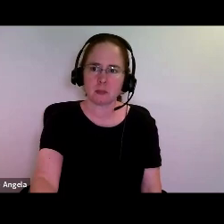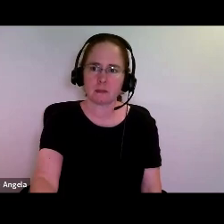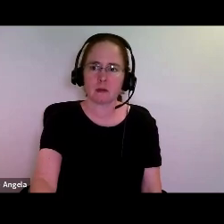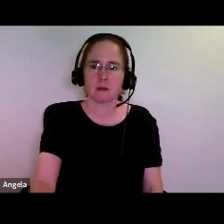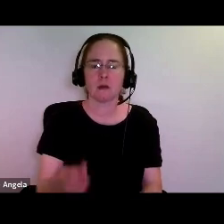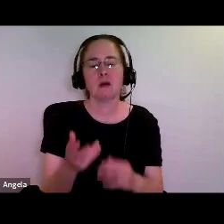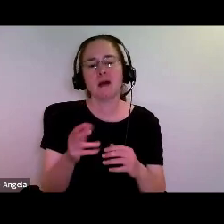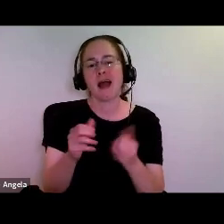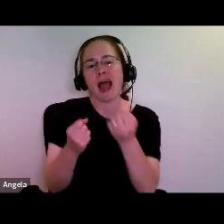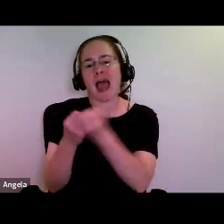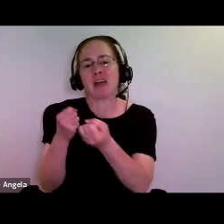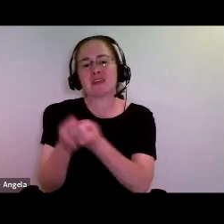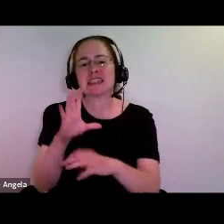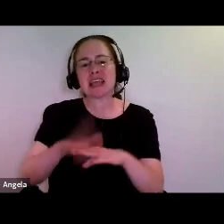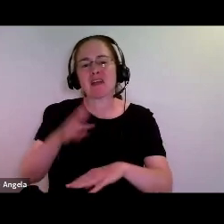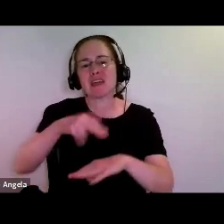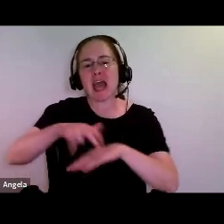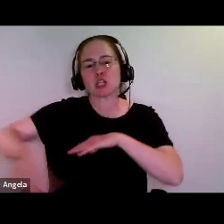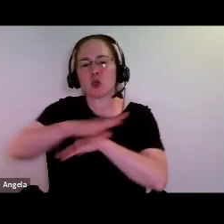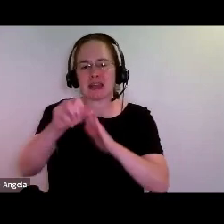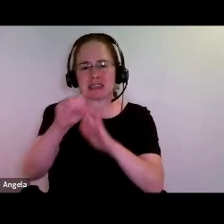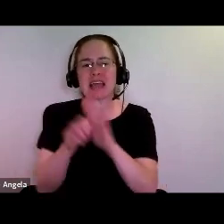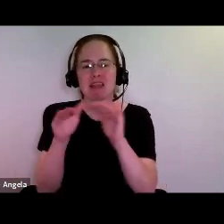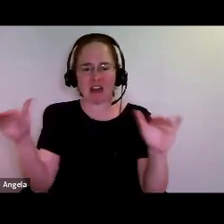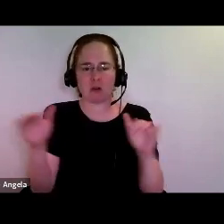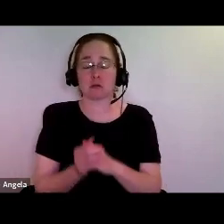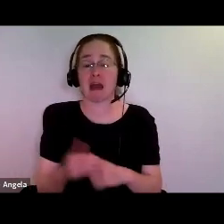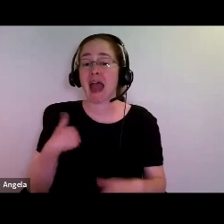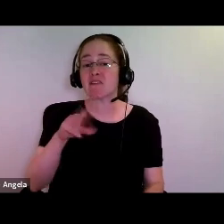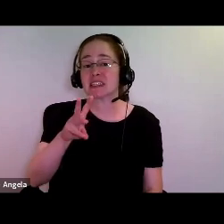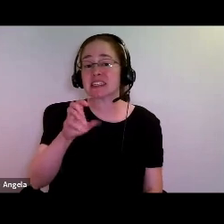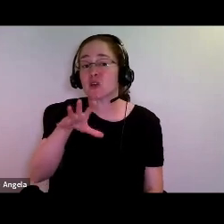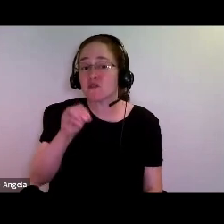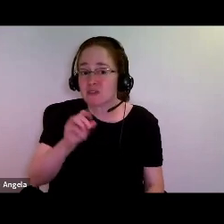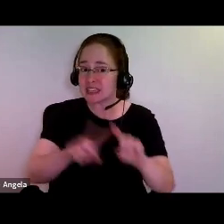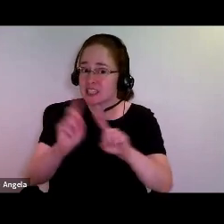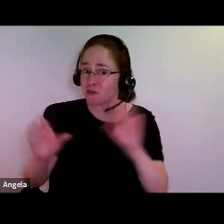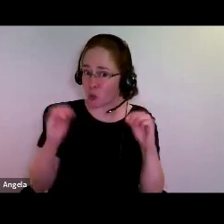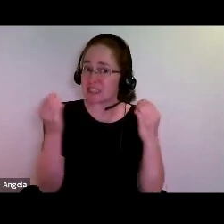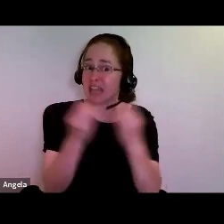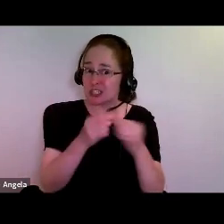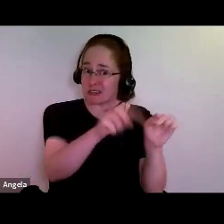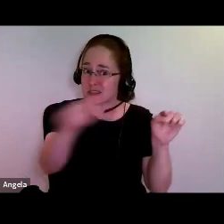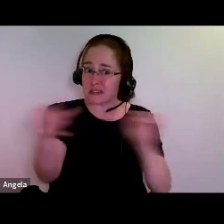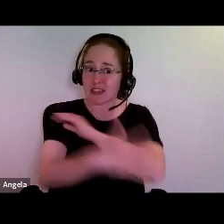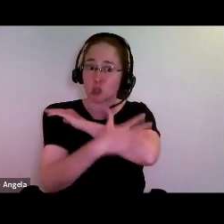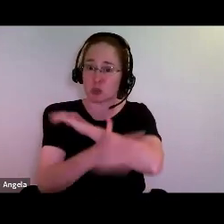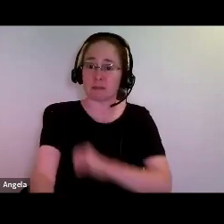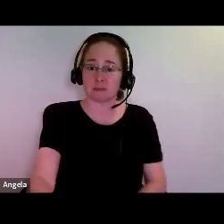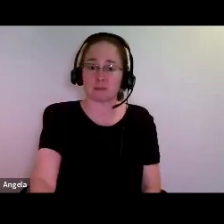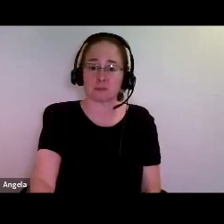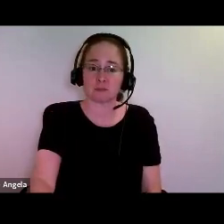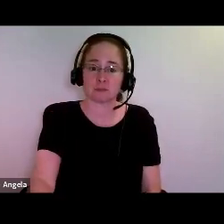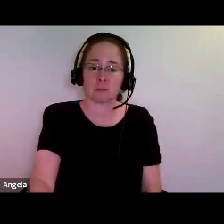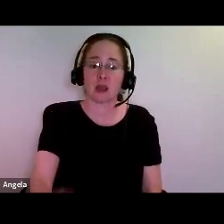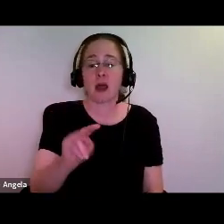and the state levels. We have 650 different organizations across the country. There